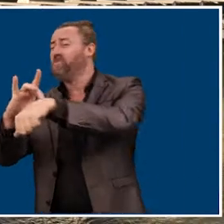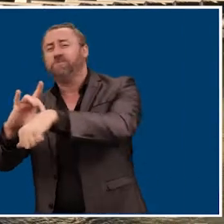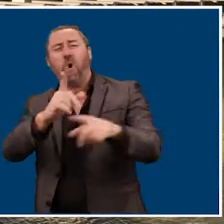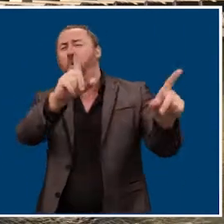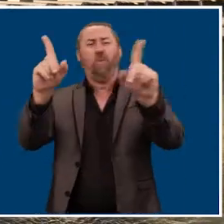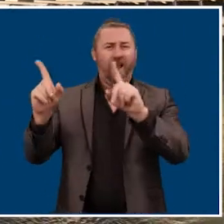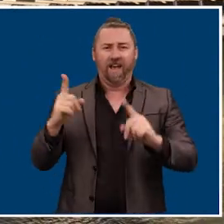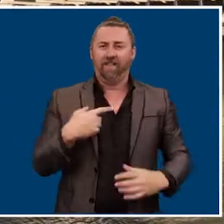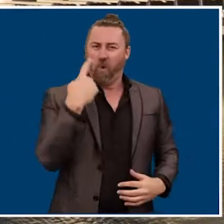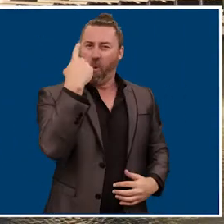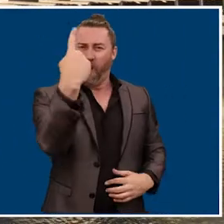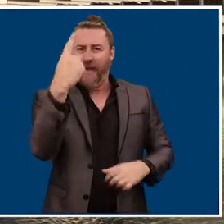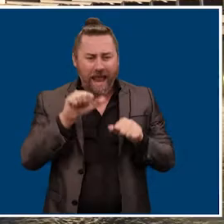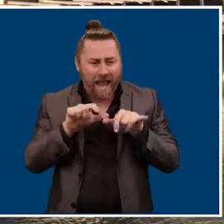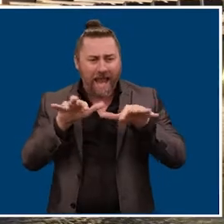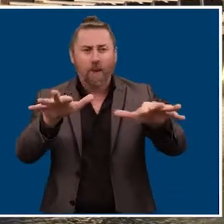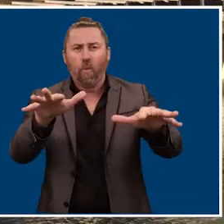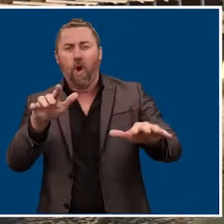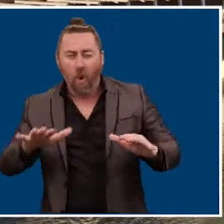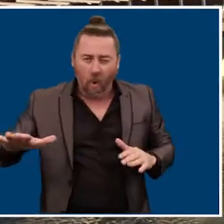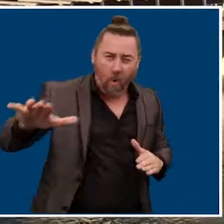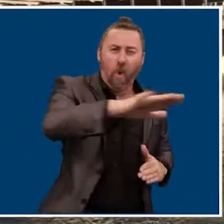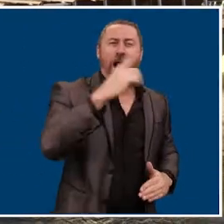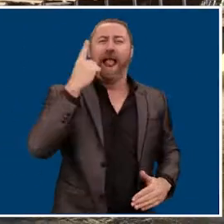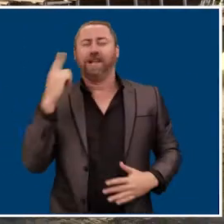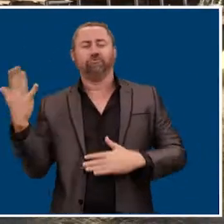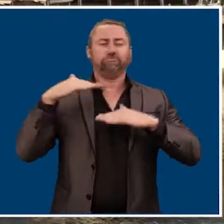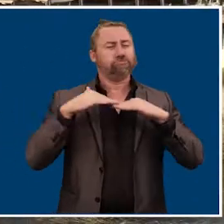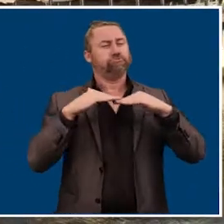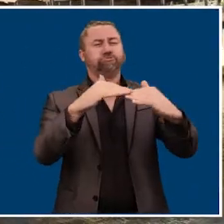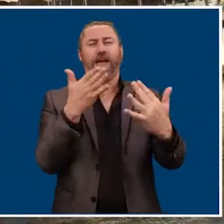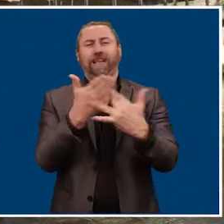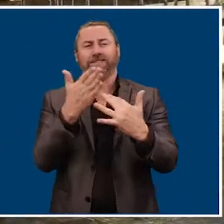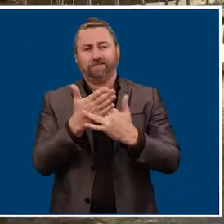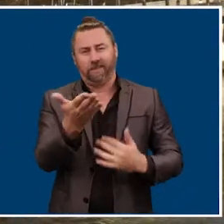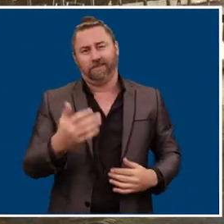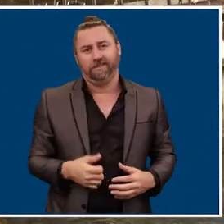create a single transport network accessible to everyone.